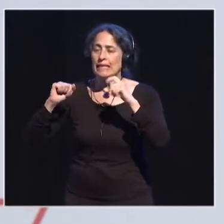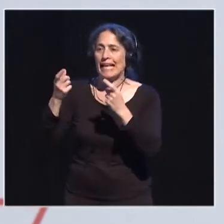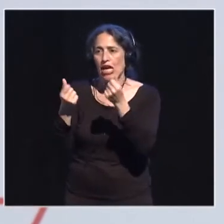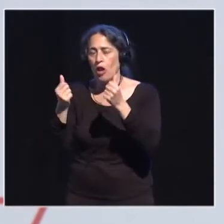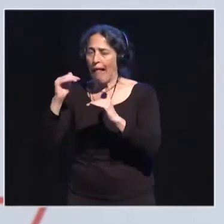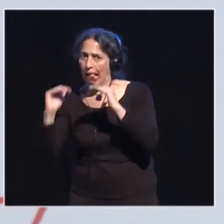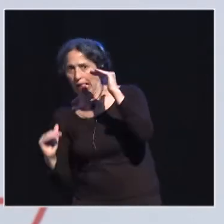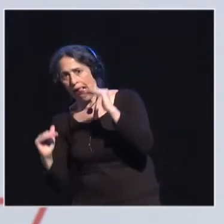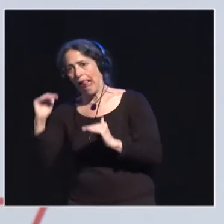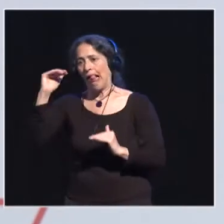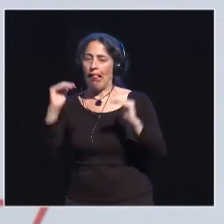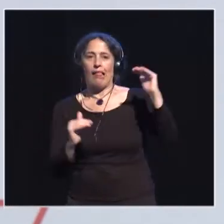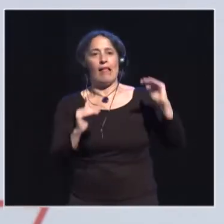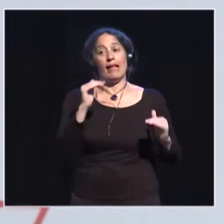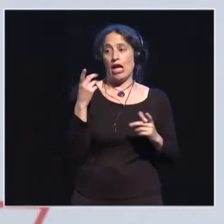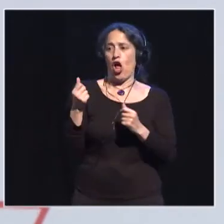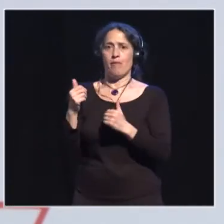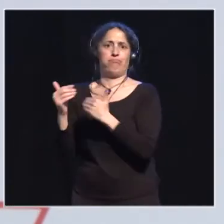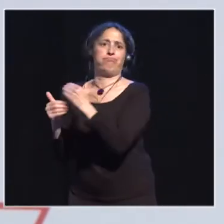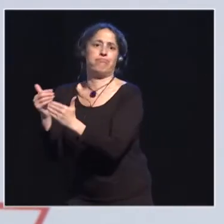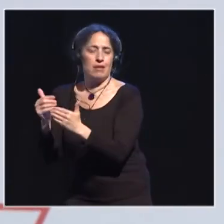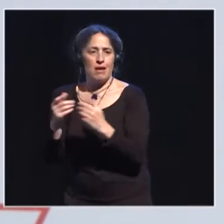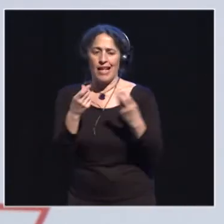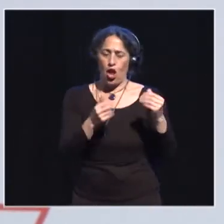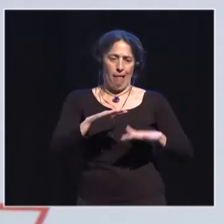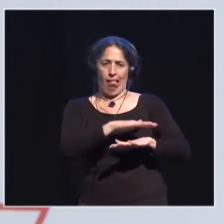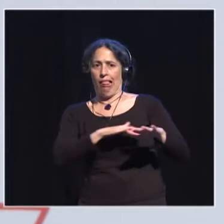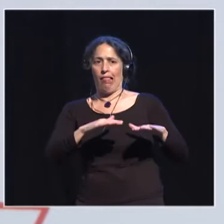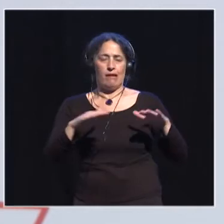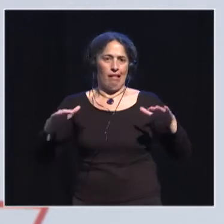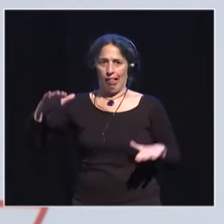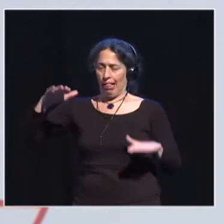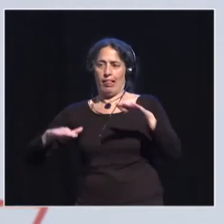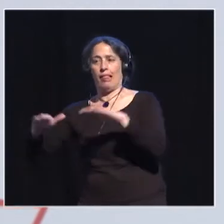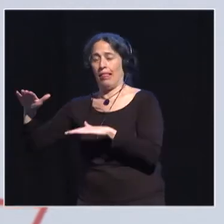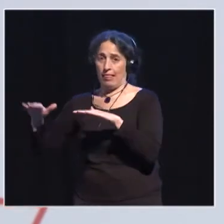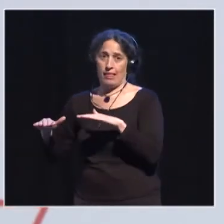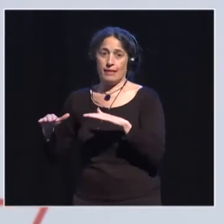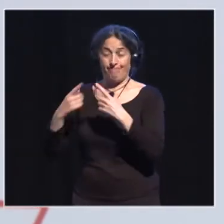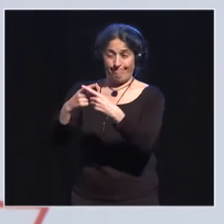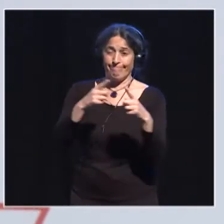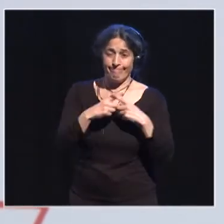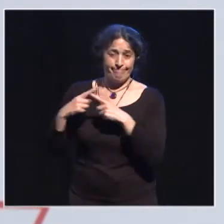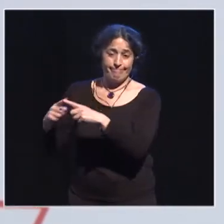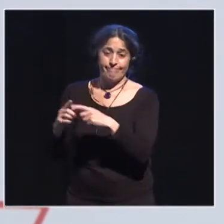some are completely different from each other. And funny enough, some are open to,